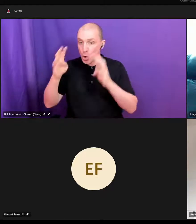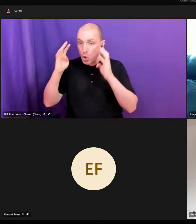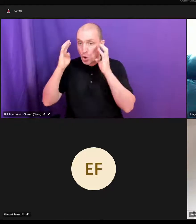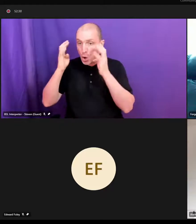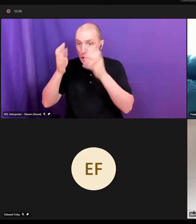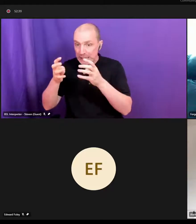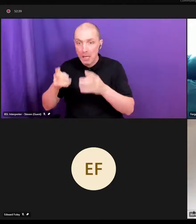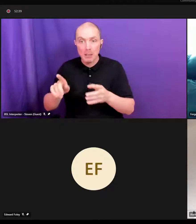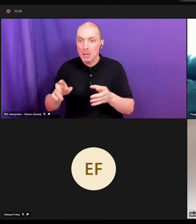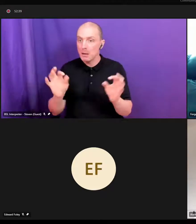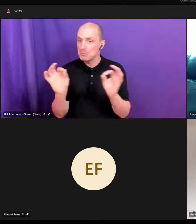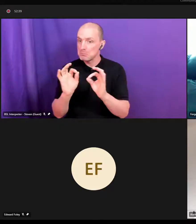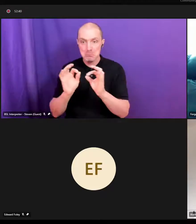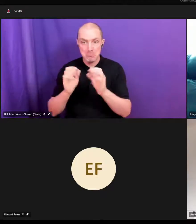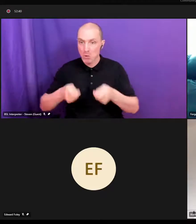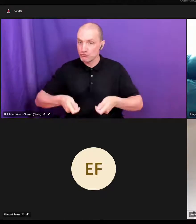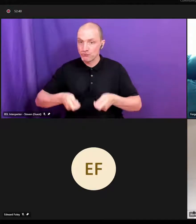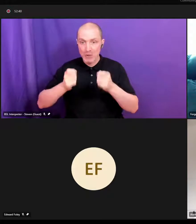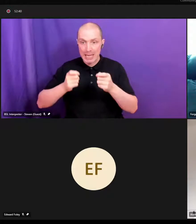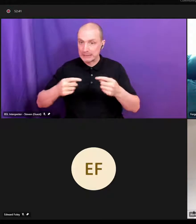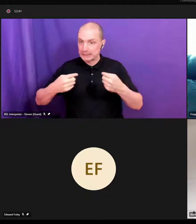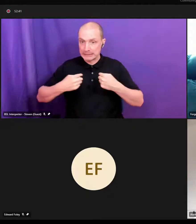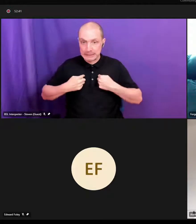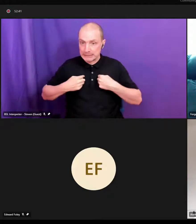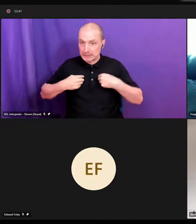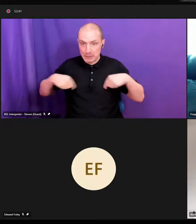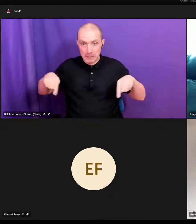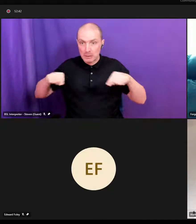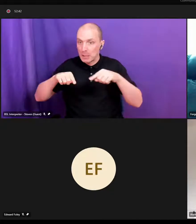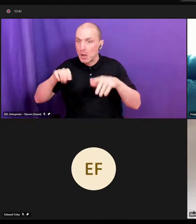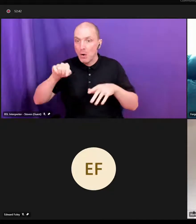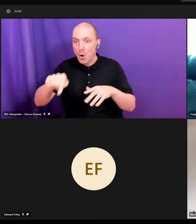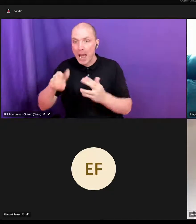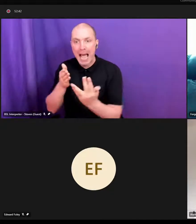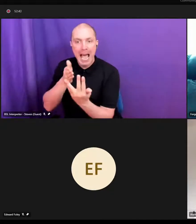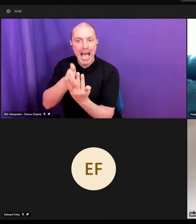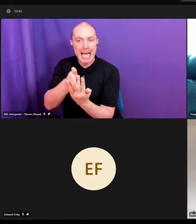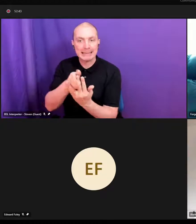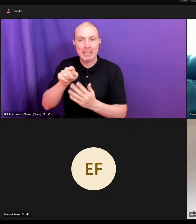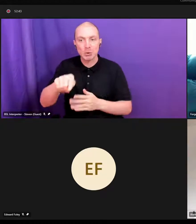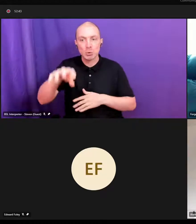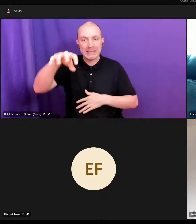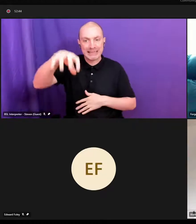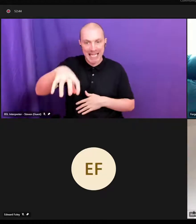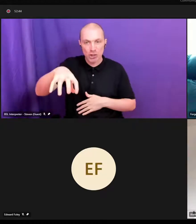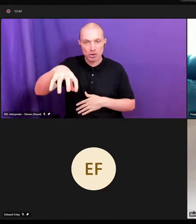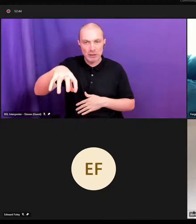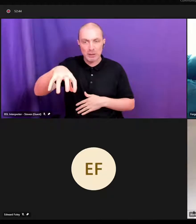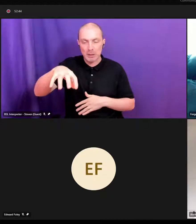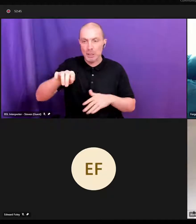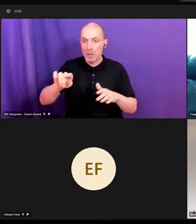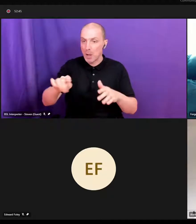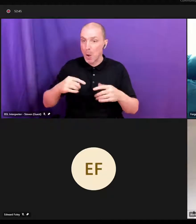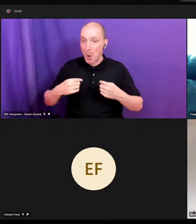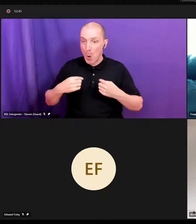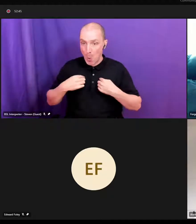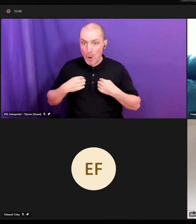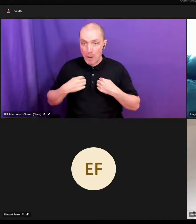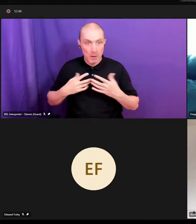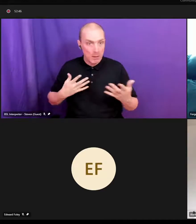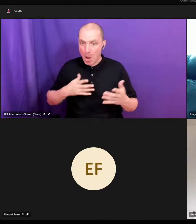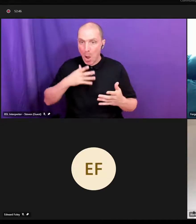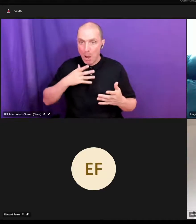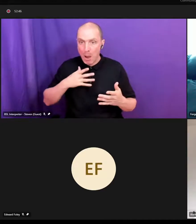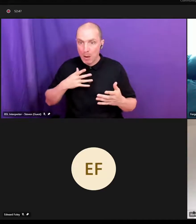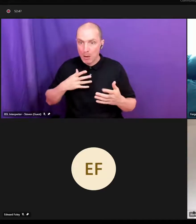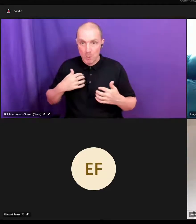directly with me in terms of access to the station. And as you'd imagine, we've got as much interest as members of the public in